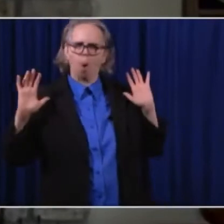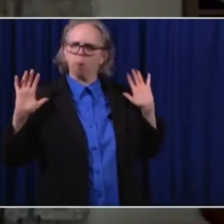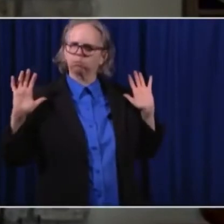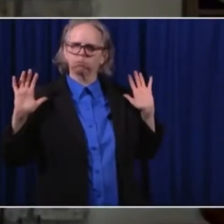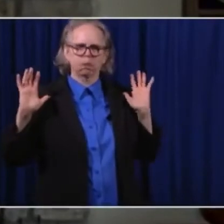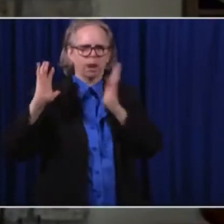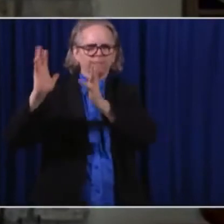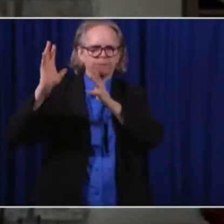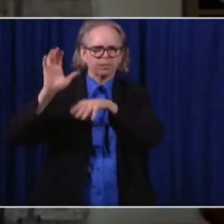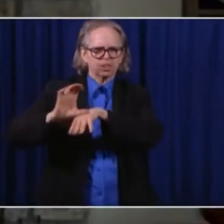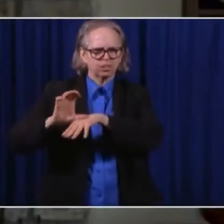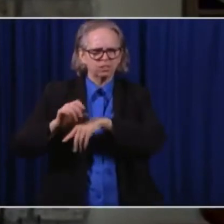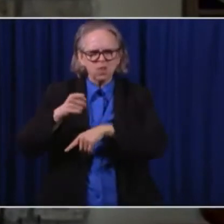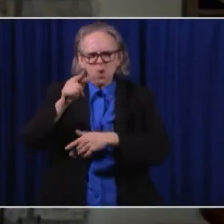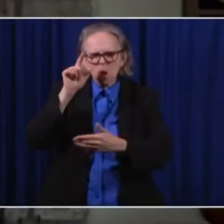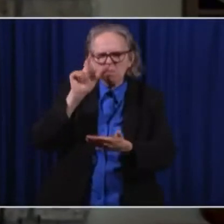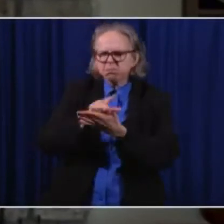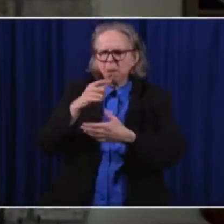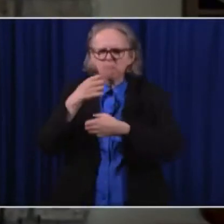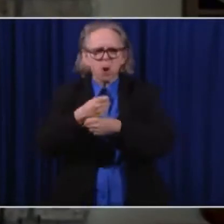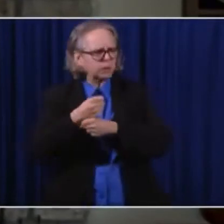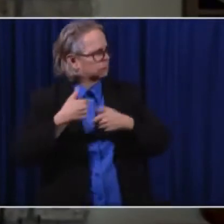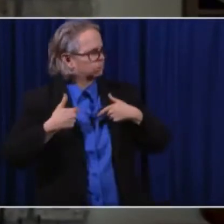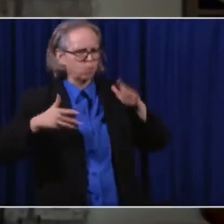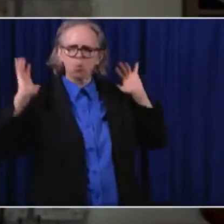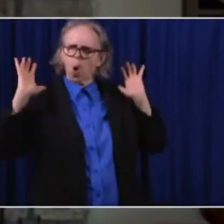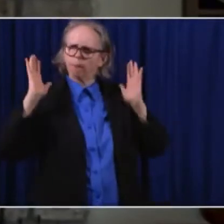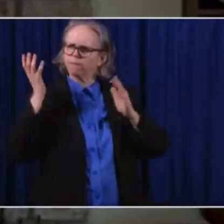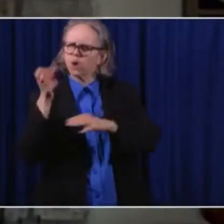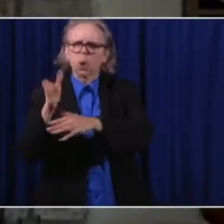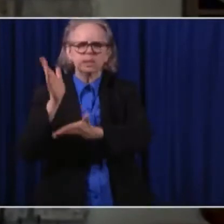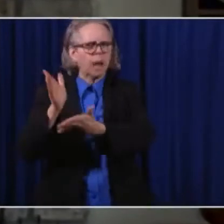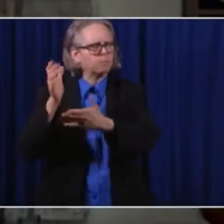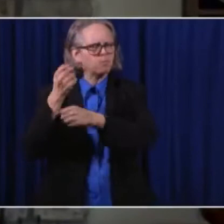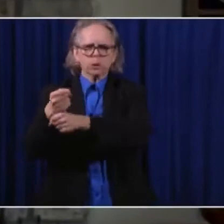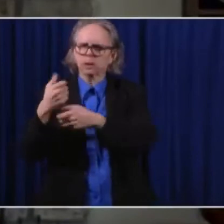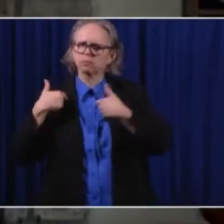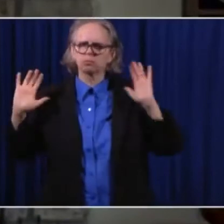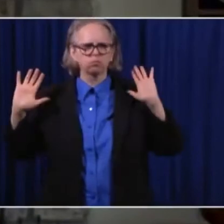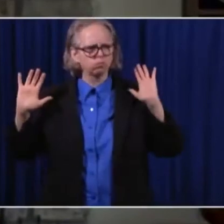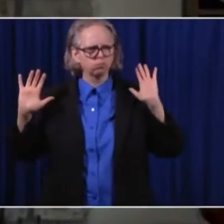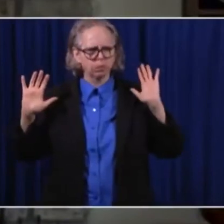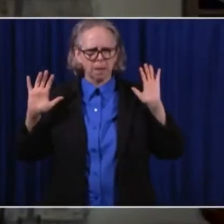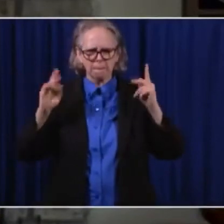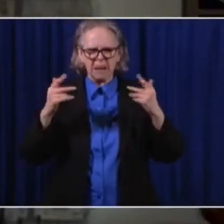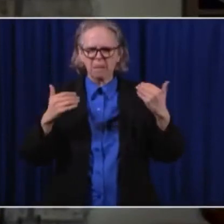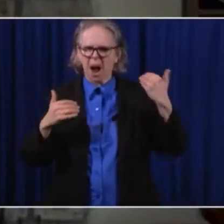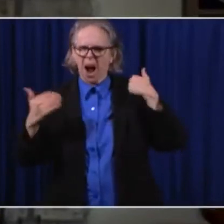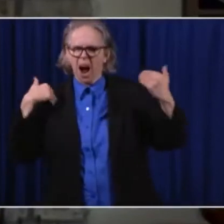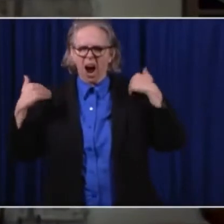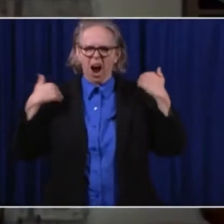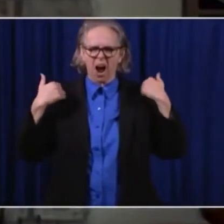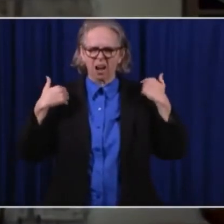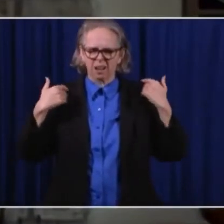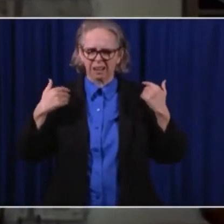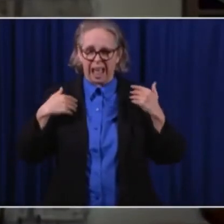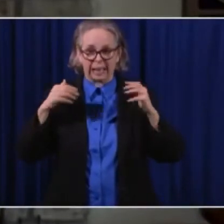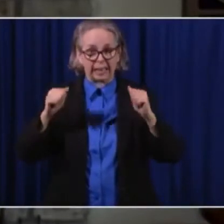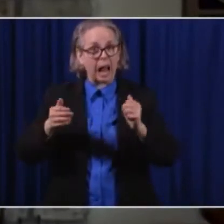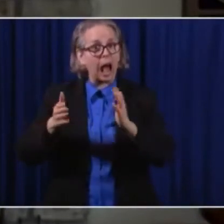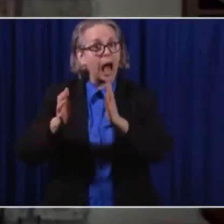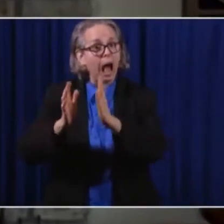not going to do that. Some people have said, political rallies, you need to tell them, I beg people to do things at rallies and beg